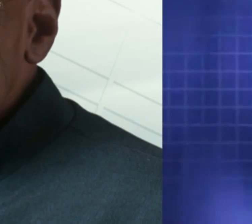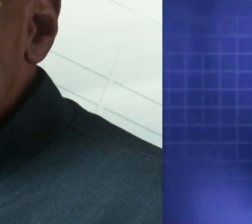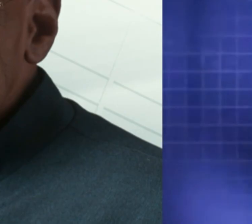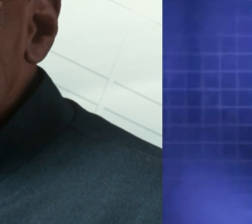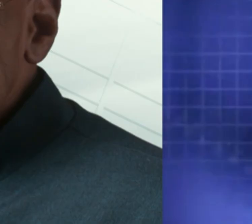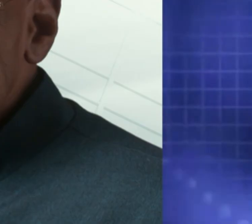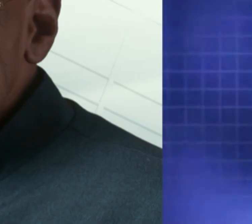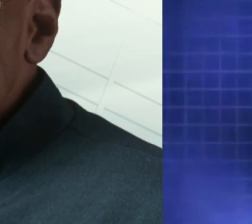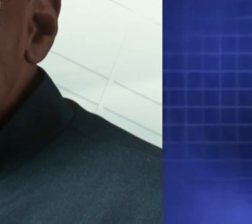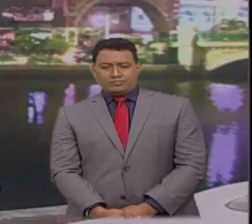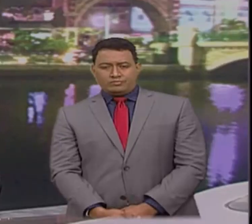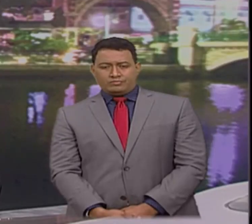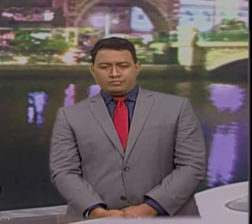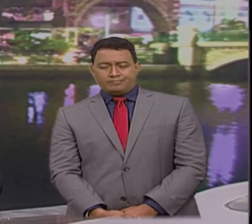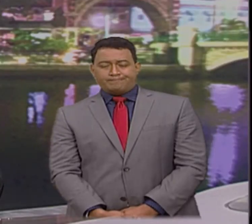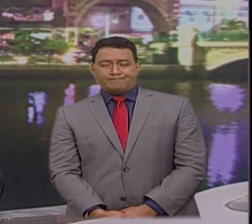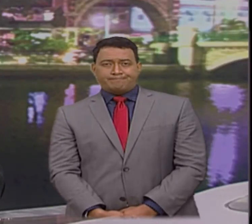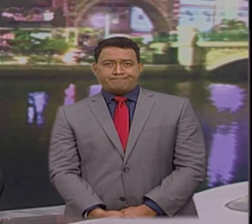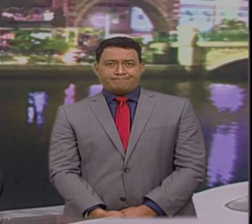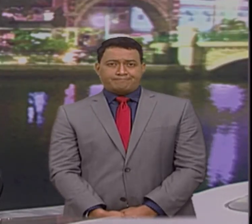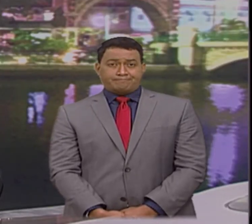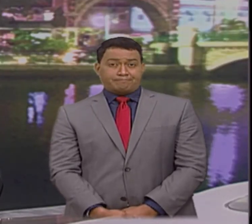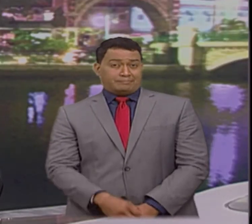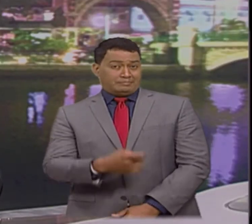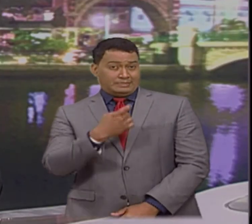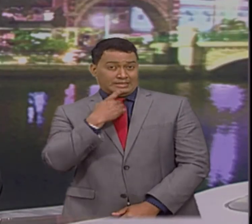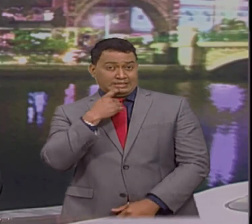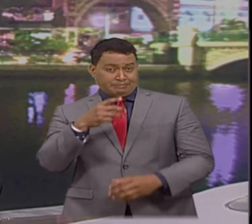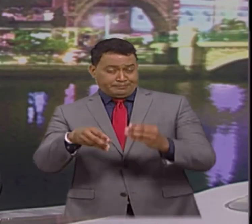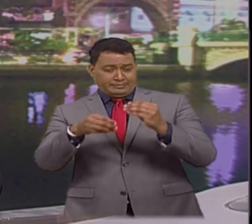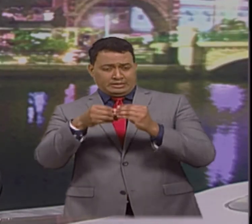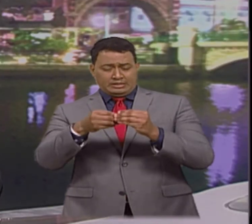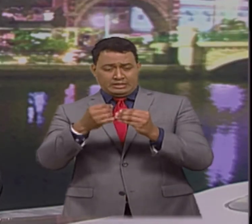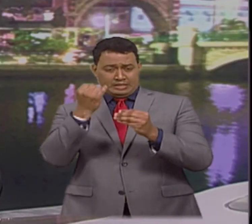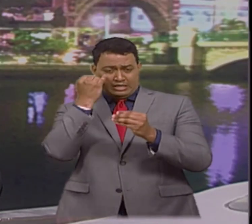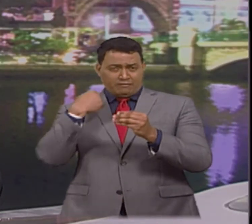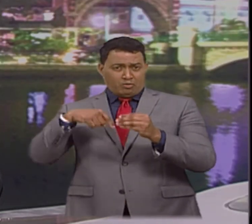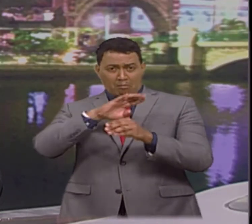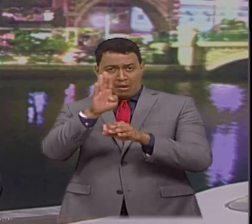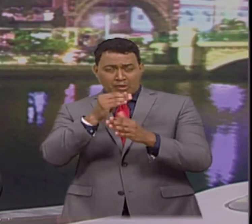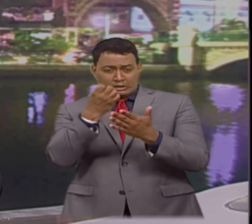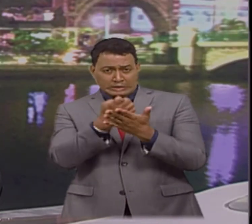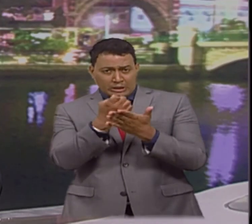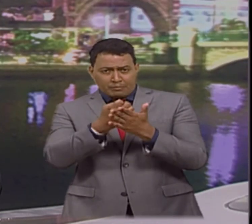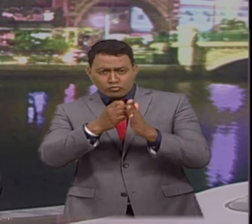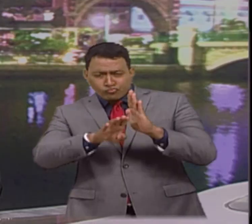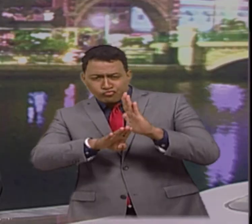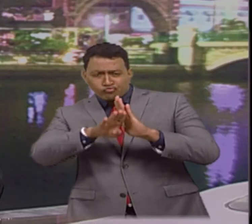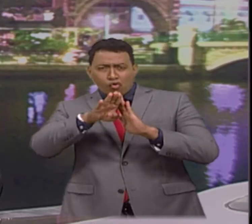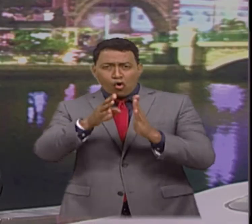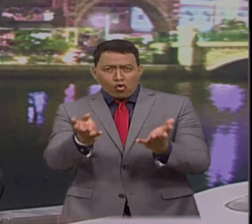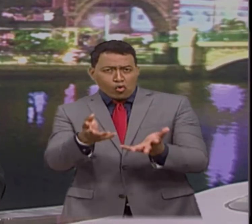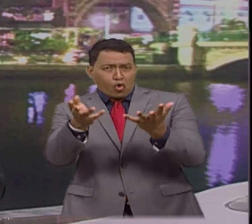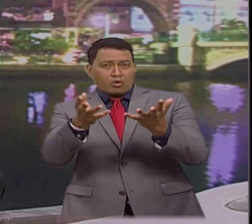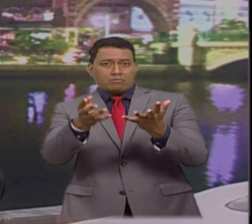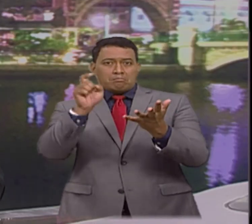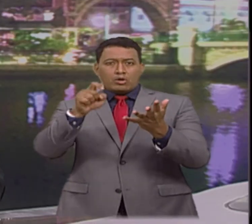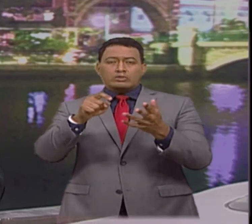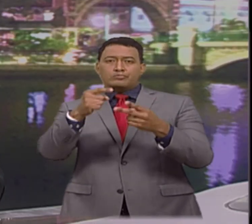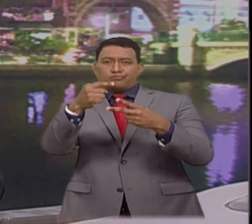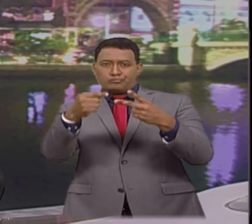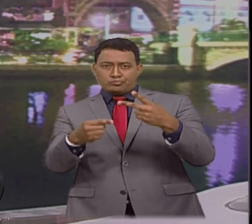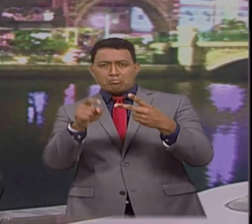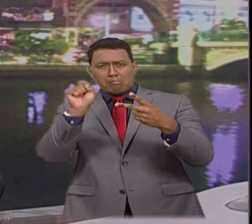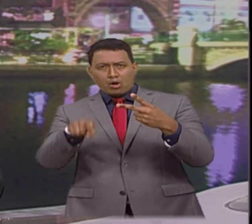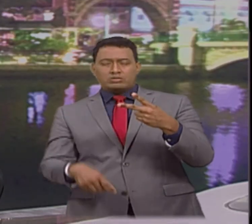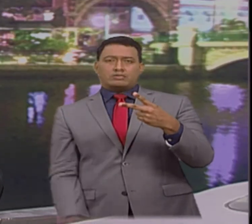of this. Dr. Warul added that in order to release the economy's true growth potential, two things